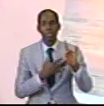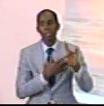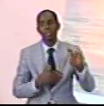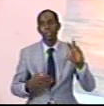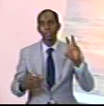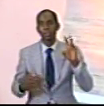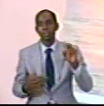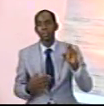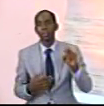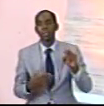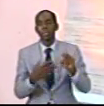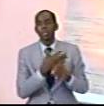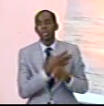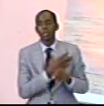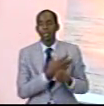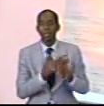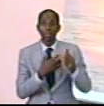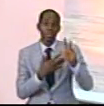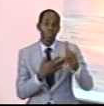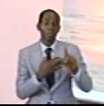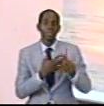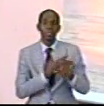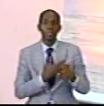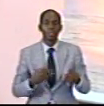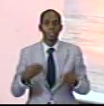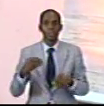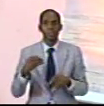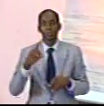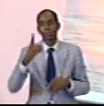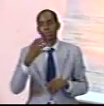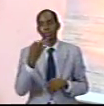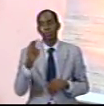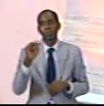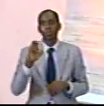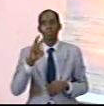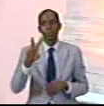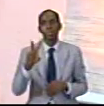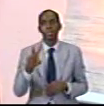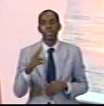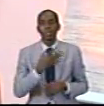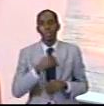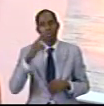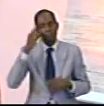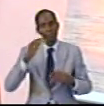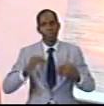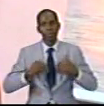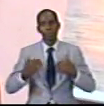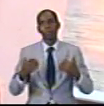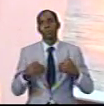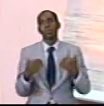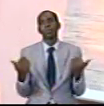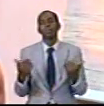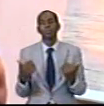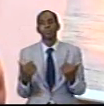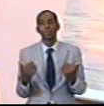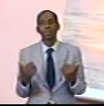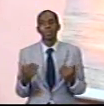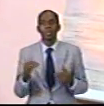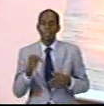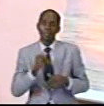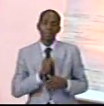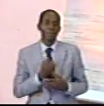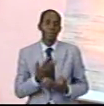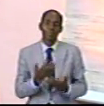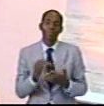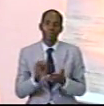28, 29, and 31st, and the 1st of November. Then, of course, the one for the youth. That one is in my heart, the youth one. I wish I'm a youth